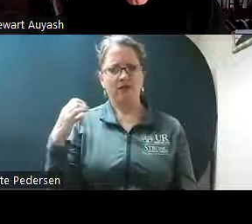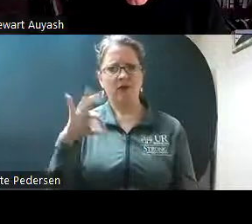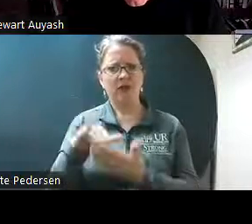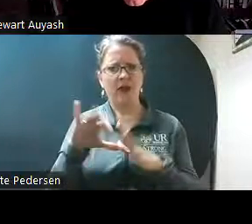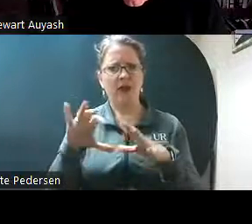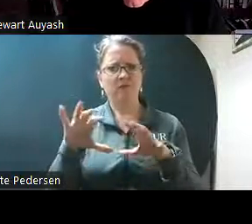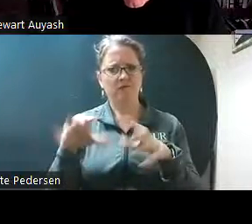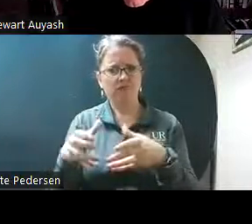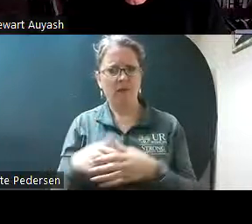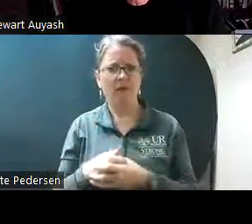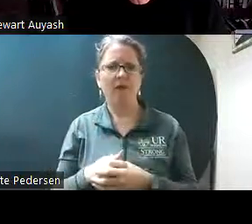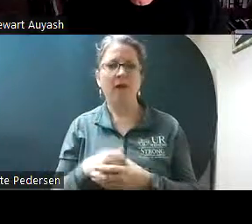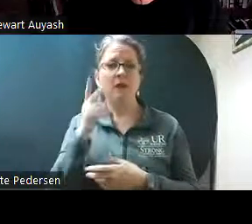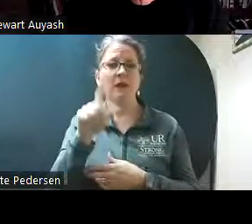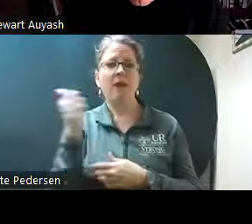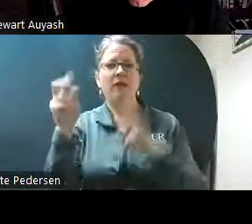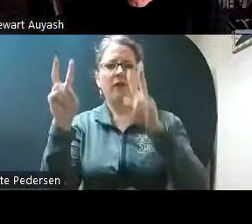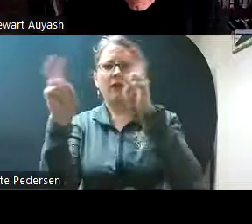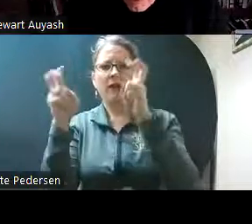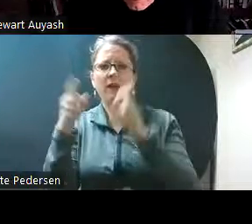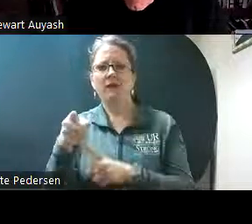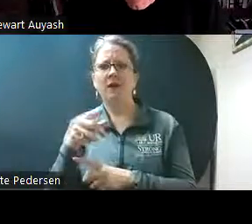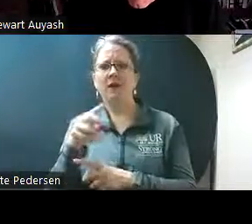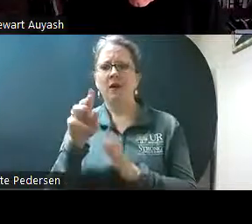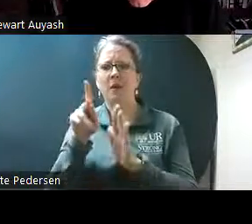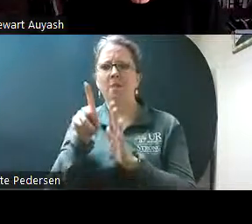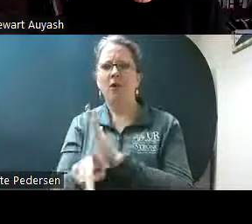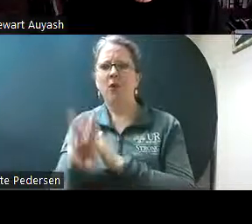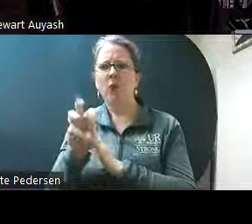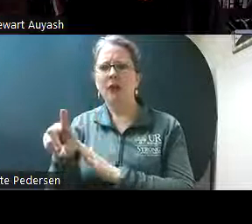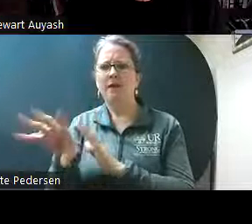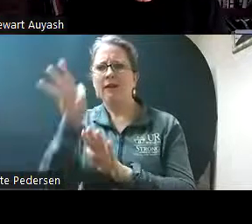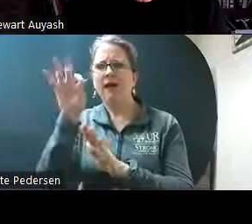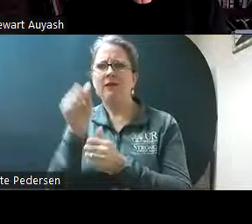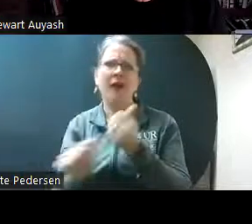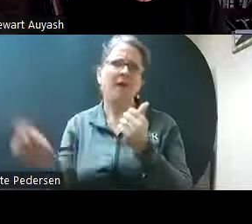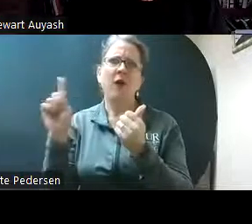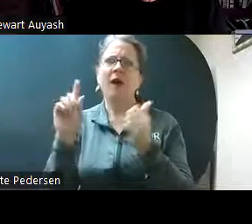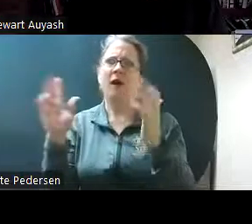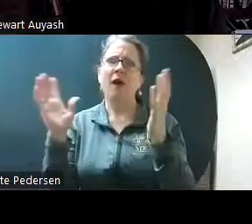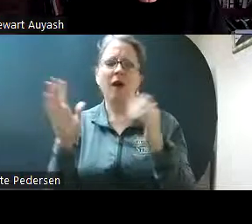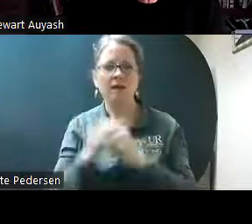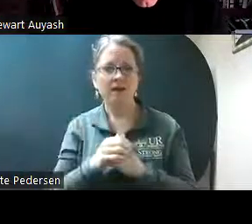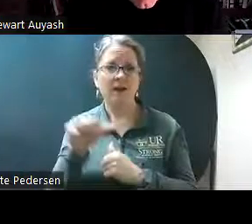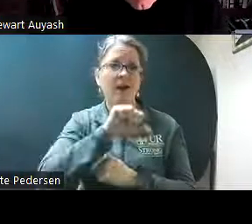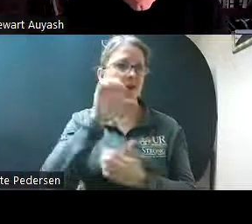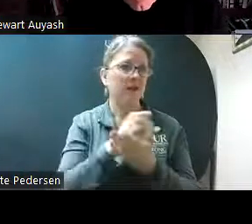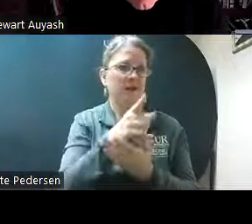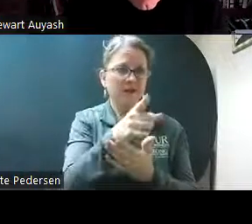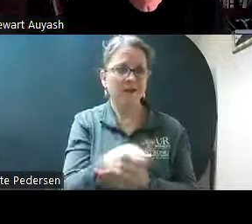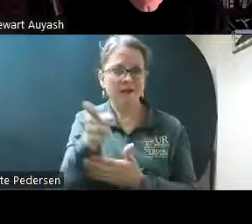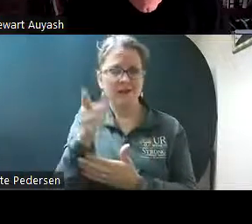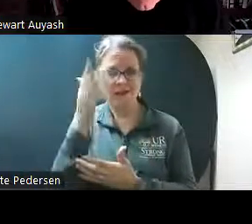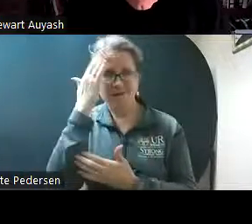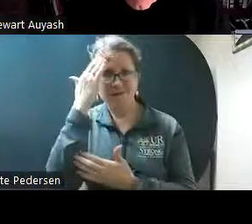And you can see from the other headline that murder weed was being found everywhere. These other images might be familiar to you. For some of